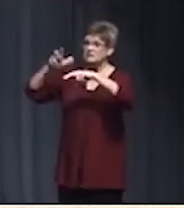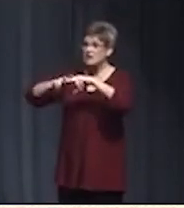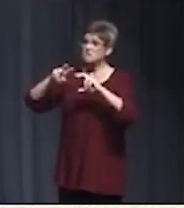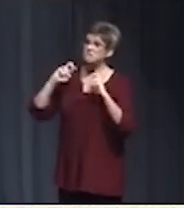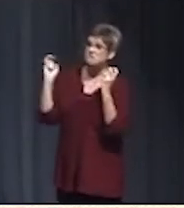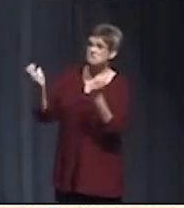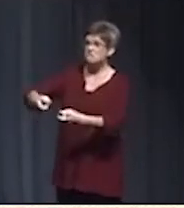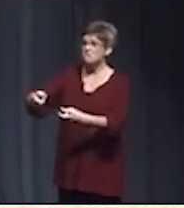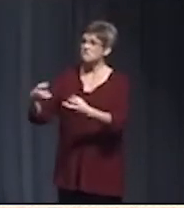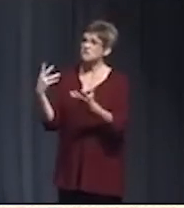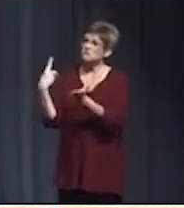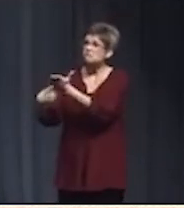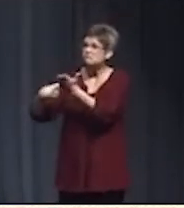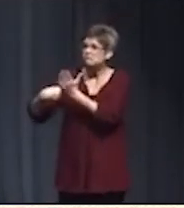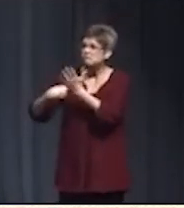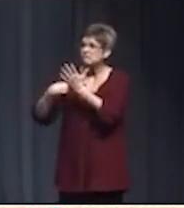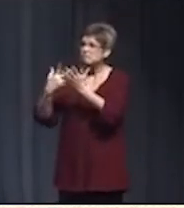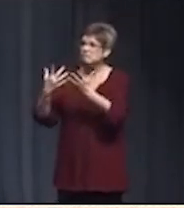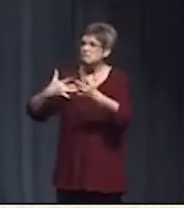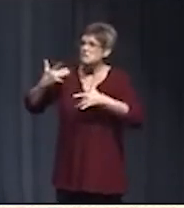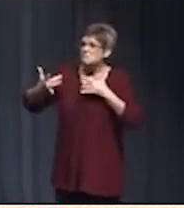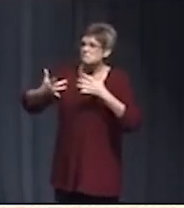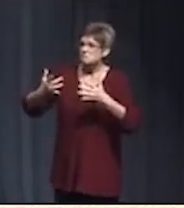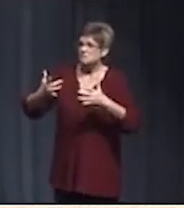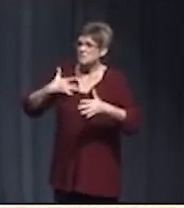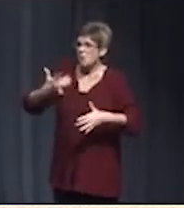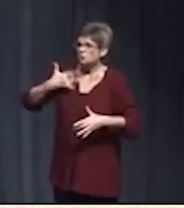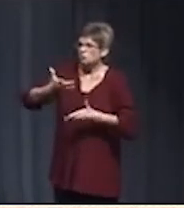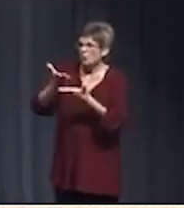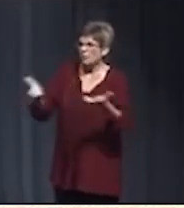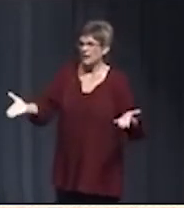happen. Not going to happen.